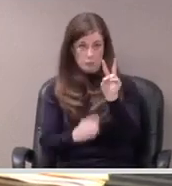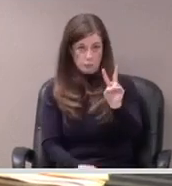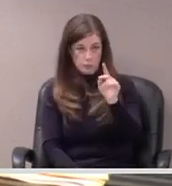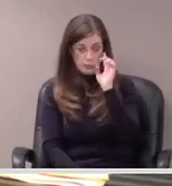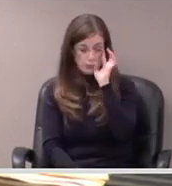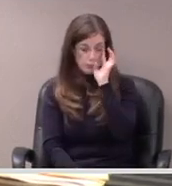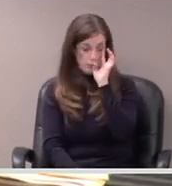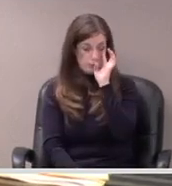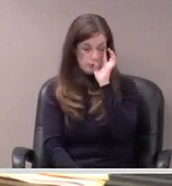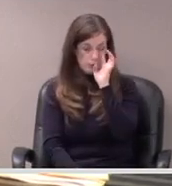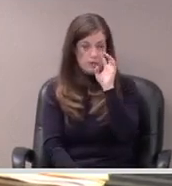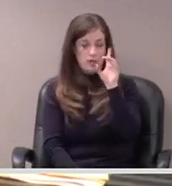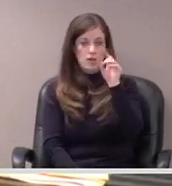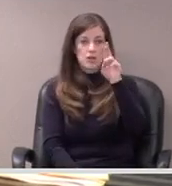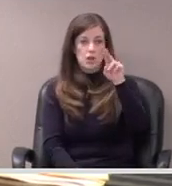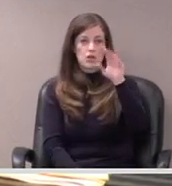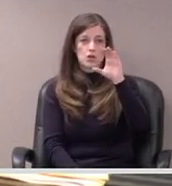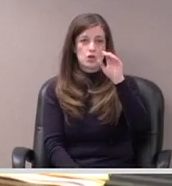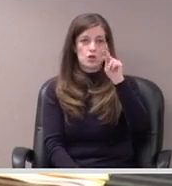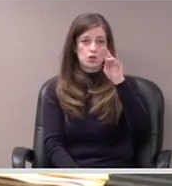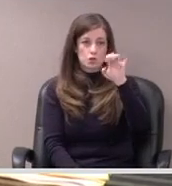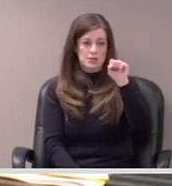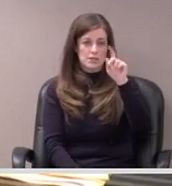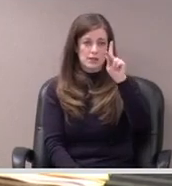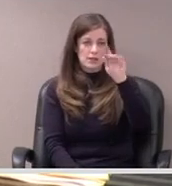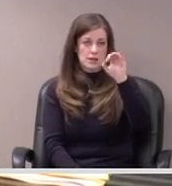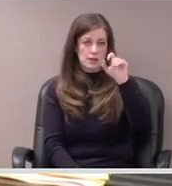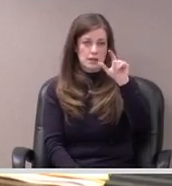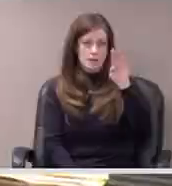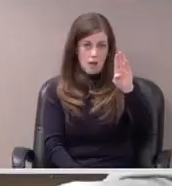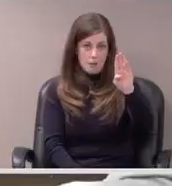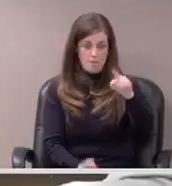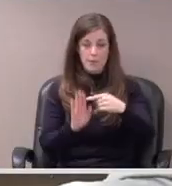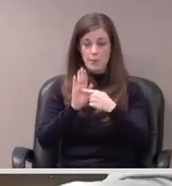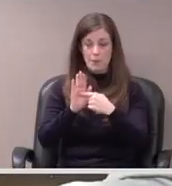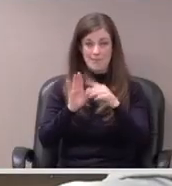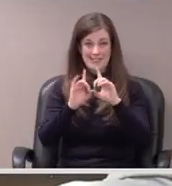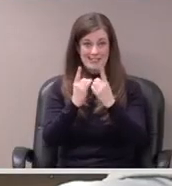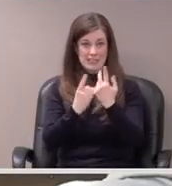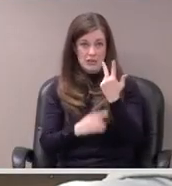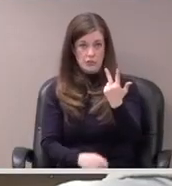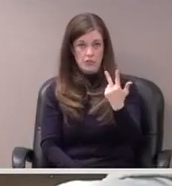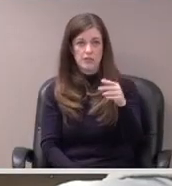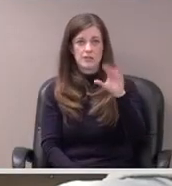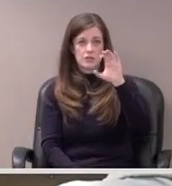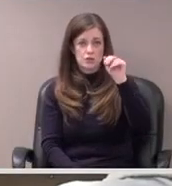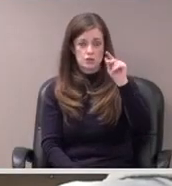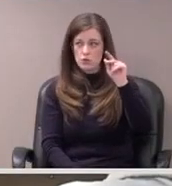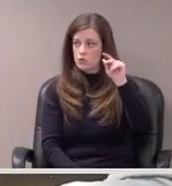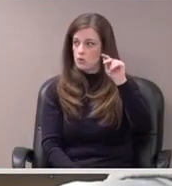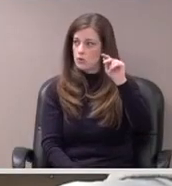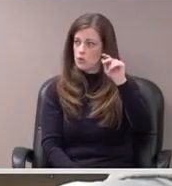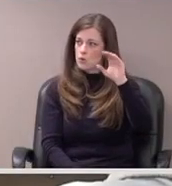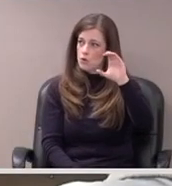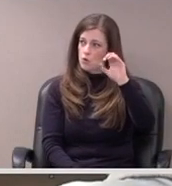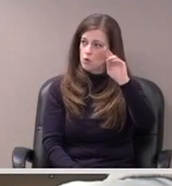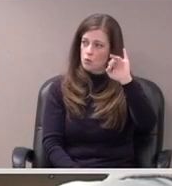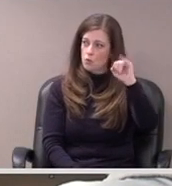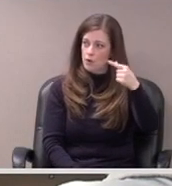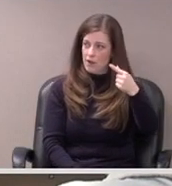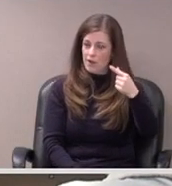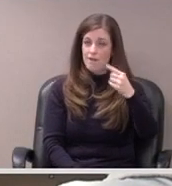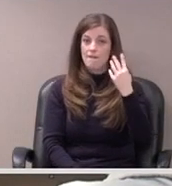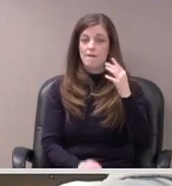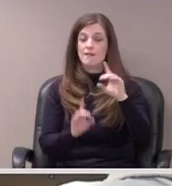is Dr. Chris Cobb. Representing District 3 is James Craig. Representing District 4 is